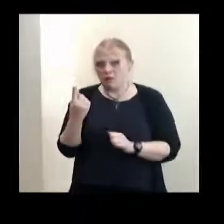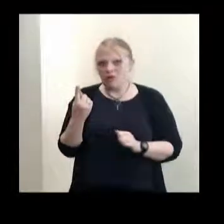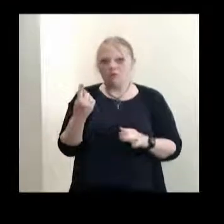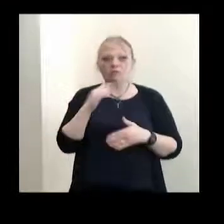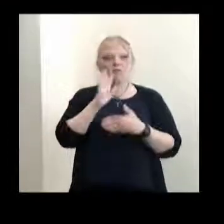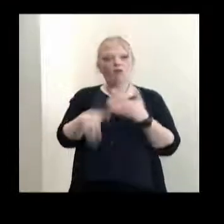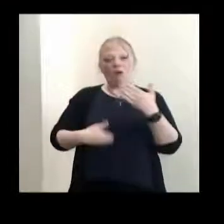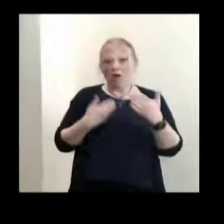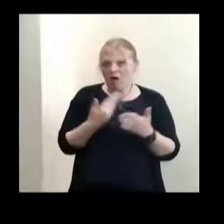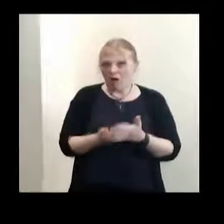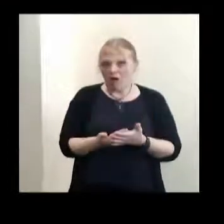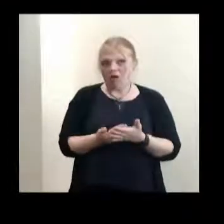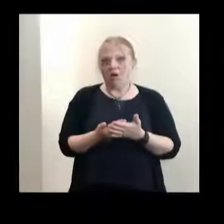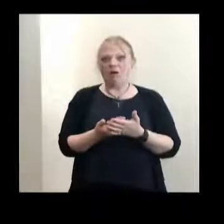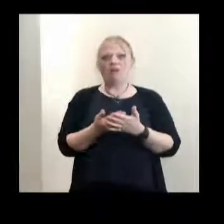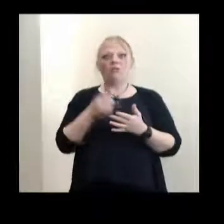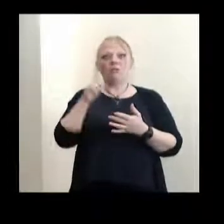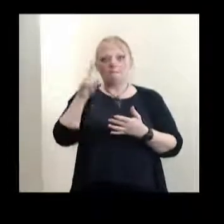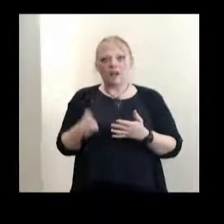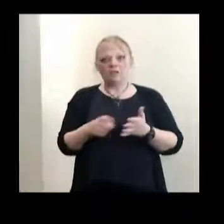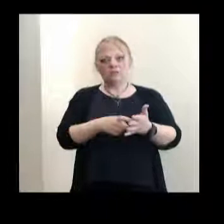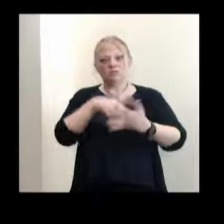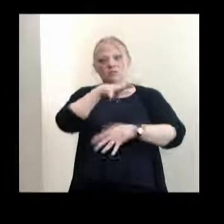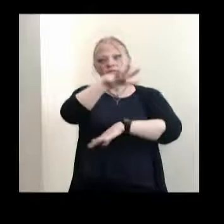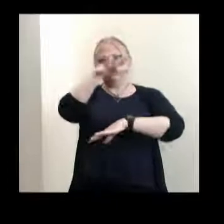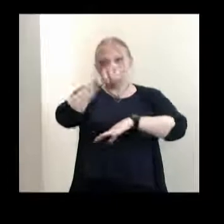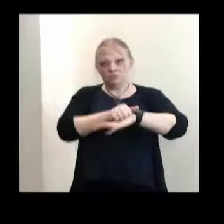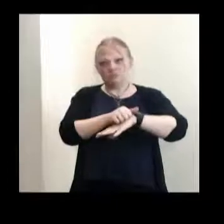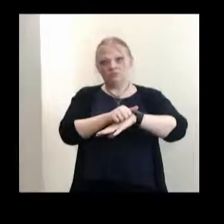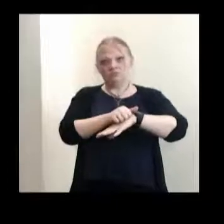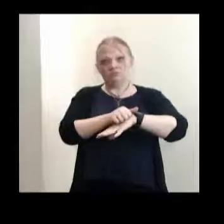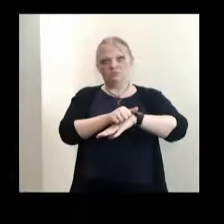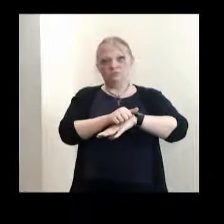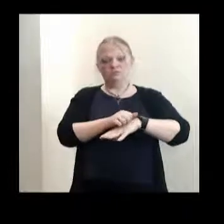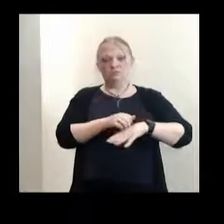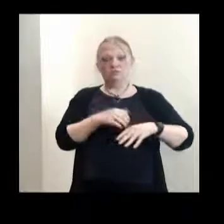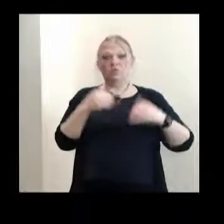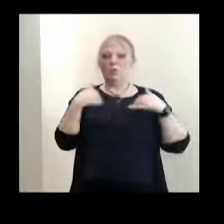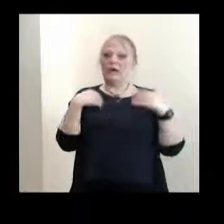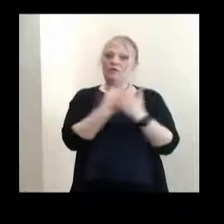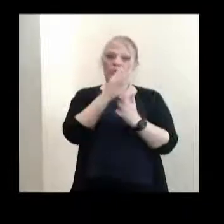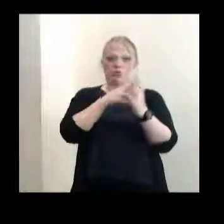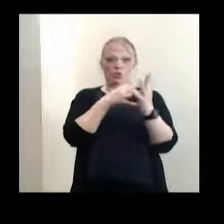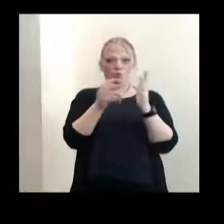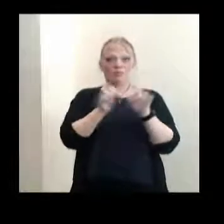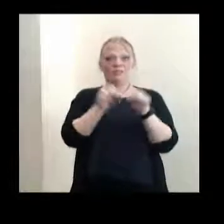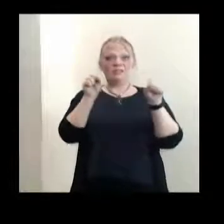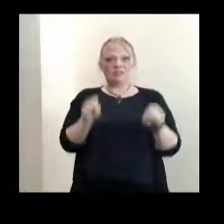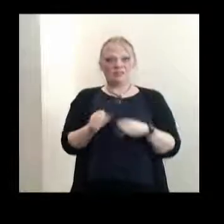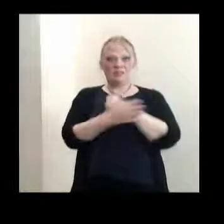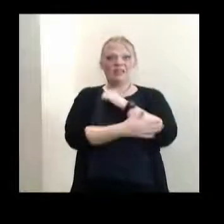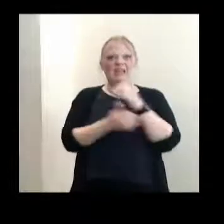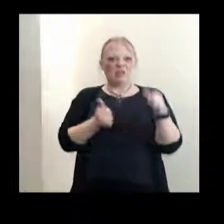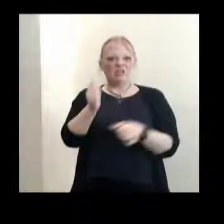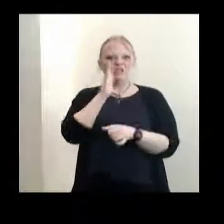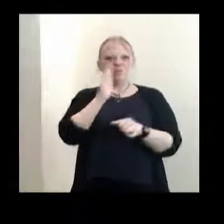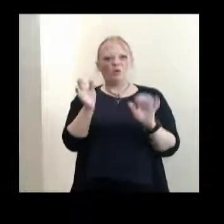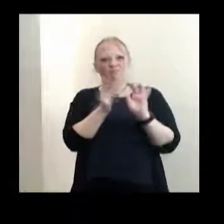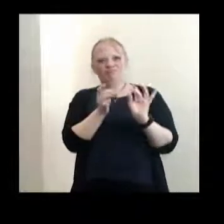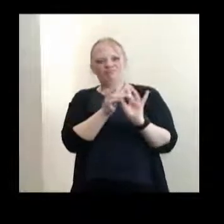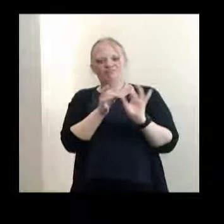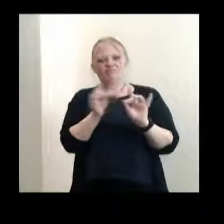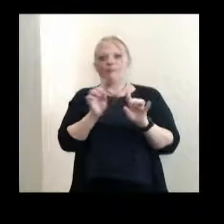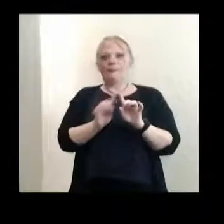the vaccines are by appointment only. So we have a new scheduling system that our county executive is going to talk about.